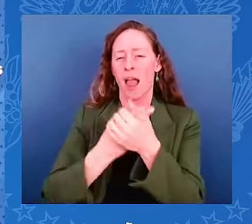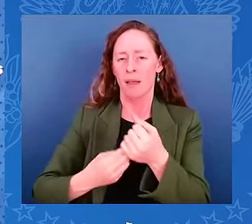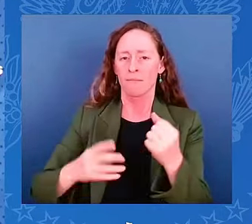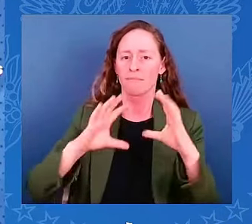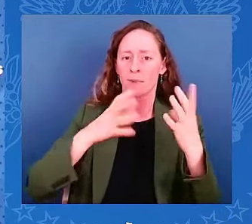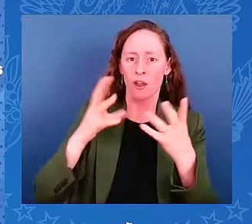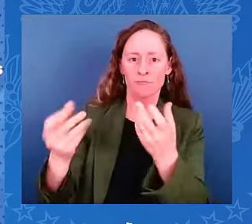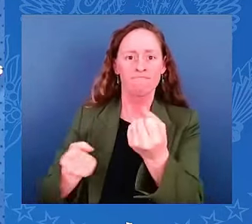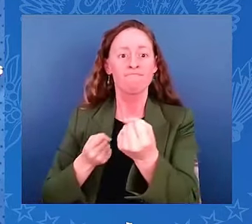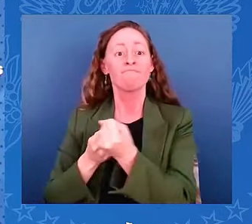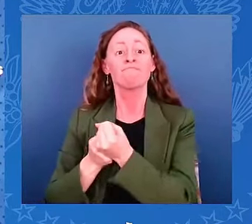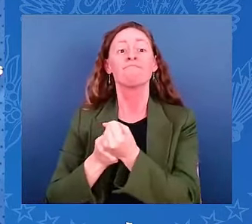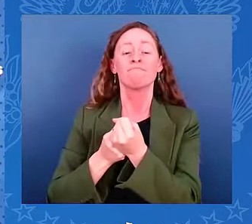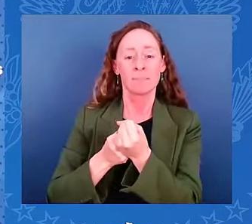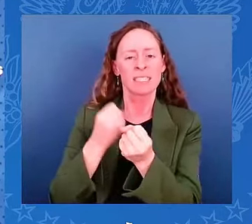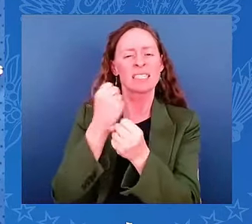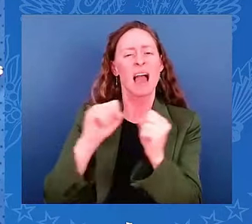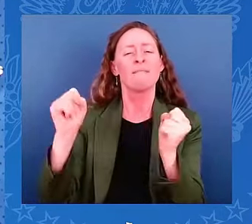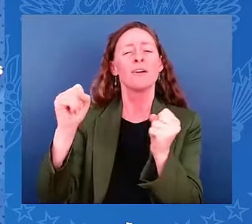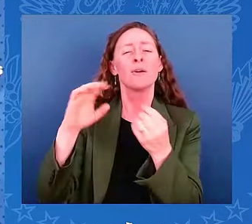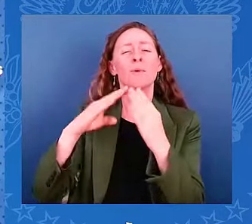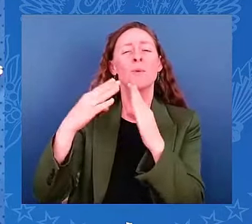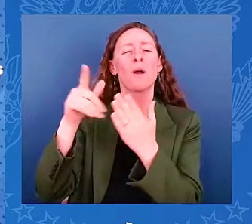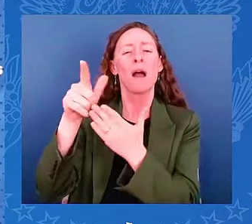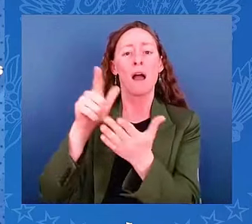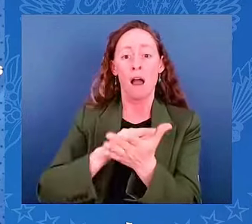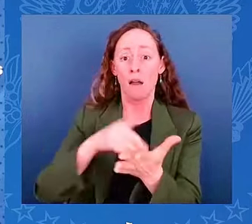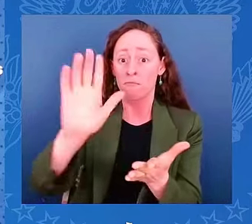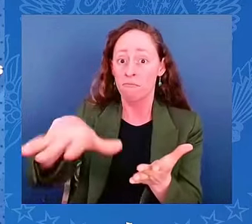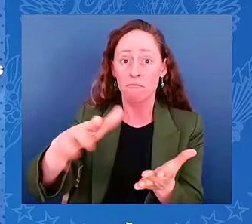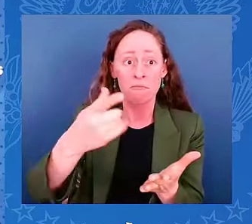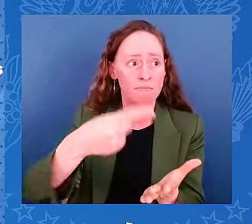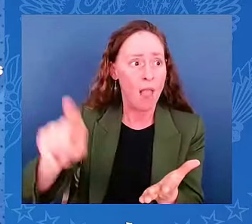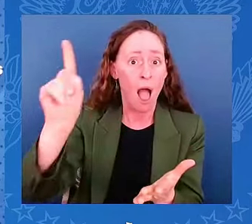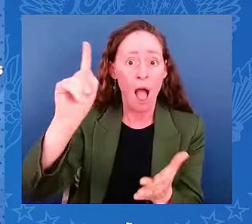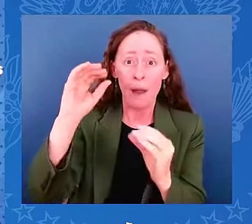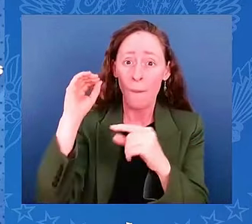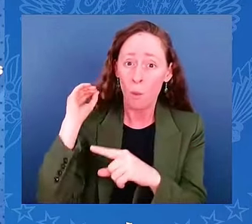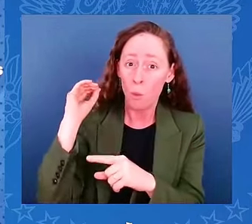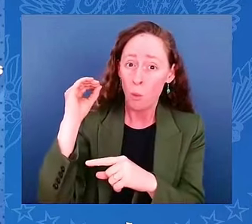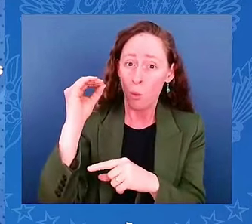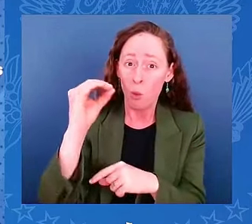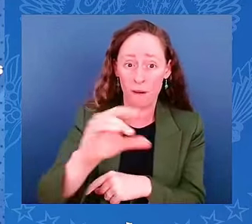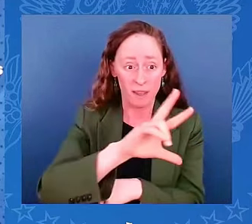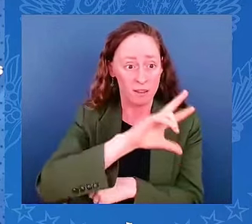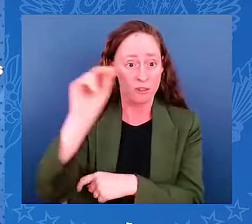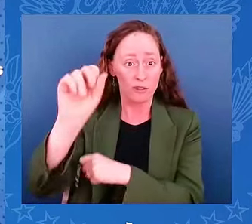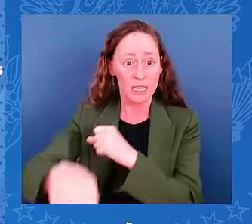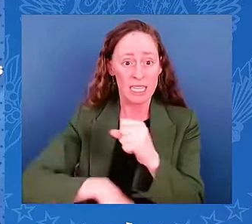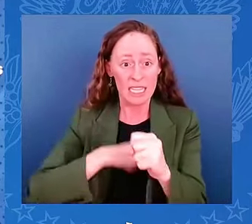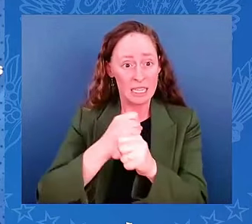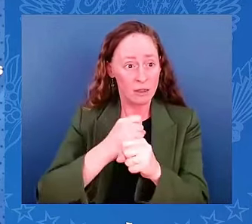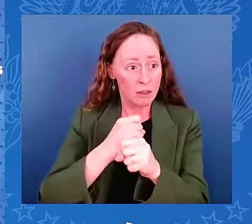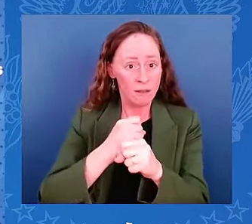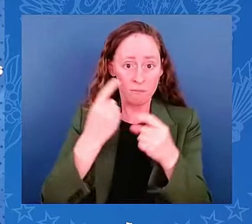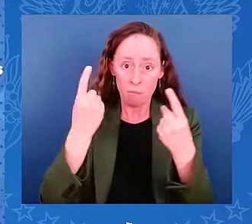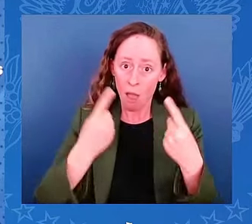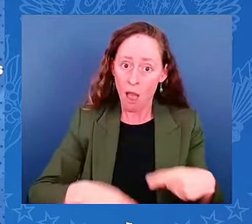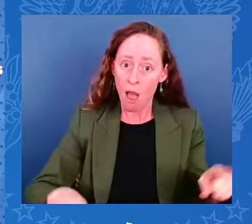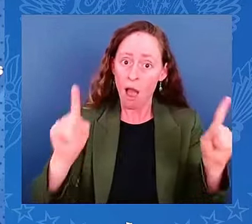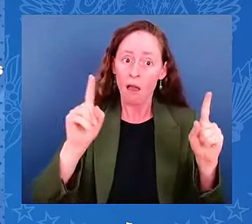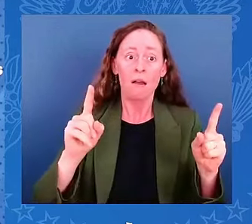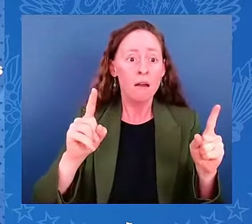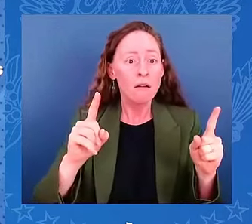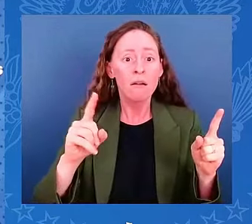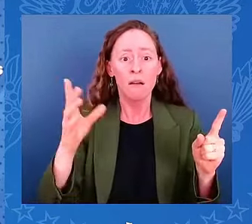It's the most significant gun legislation in nearly 30 years. We passed it only because you got out and worked like hell to get it done. You may